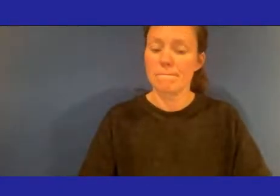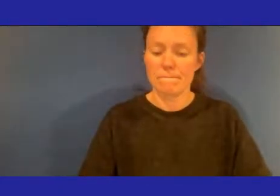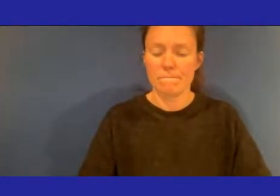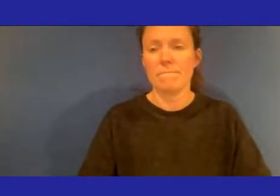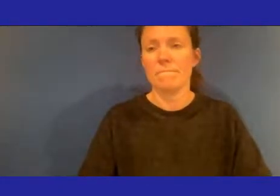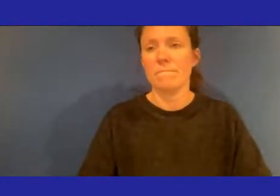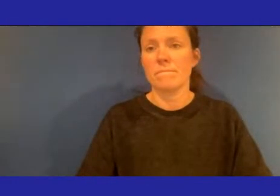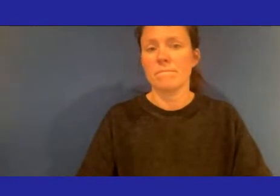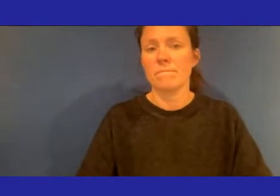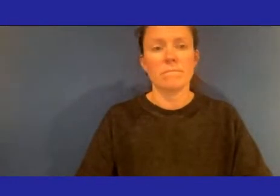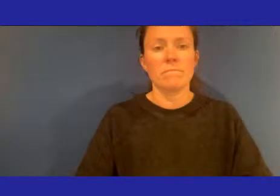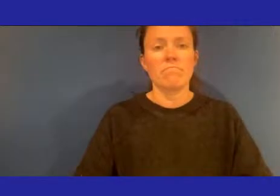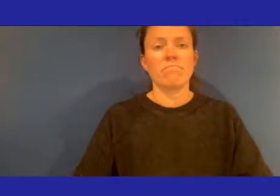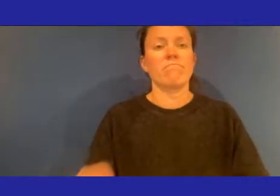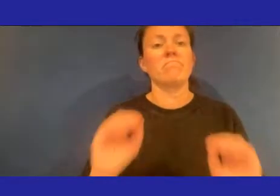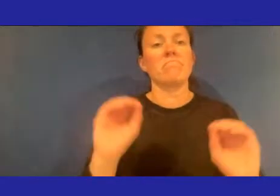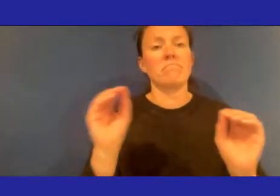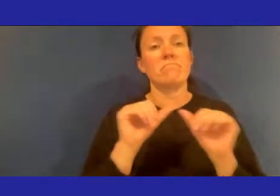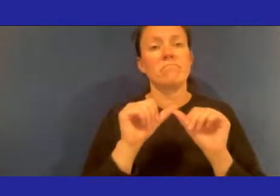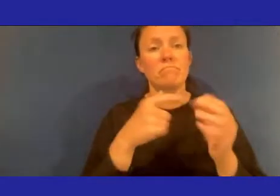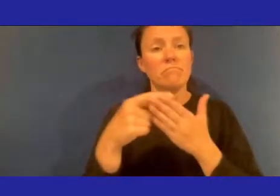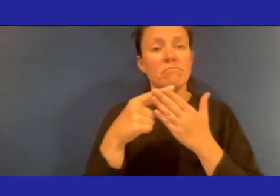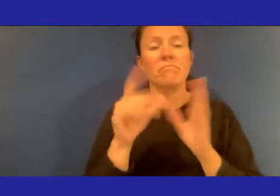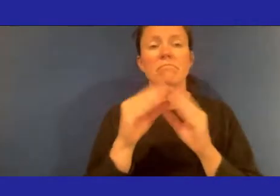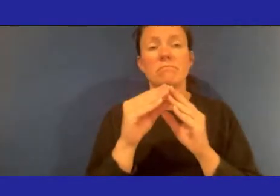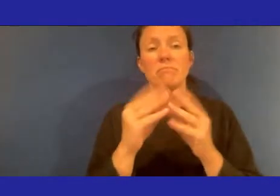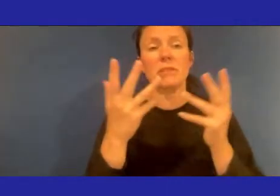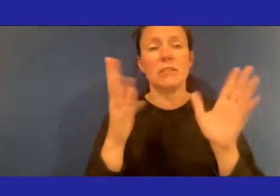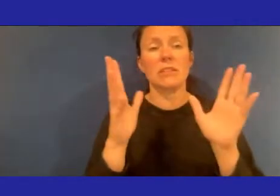There being no further discussion, meeting adjourned. Thank you.